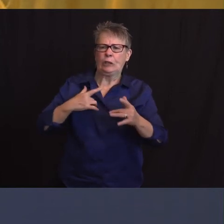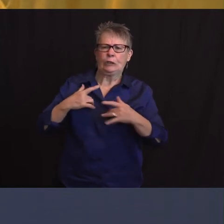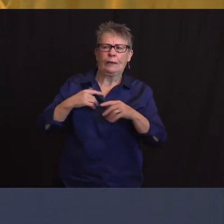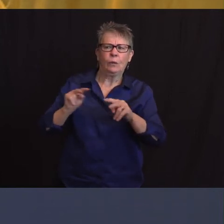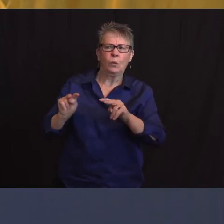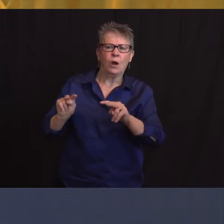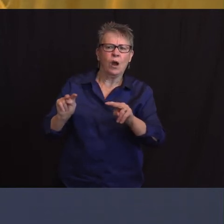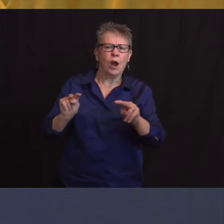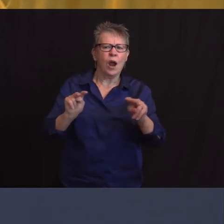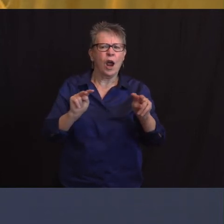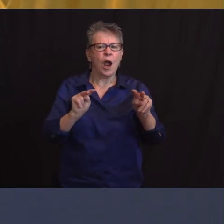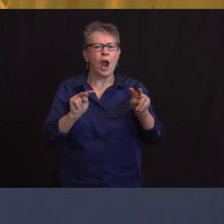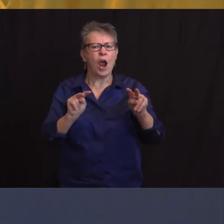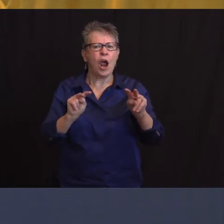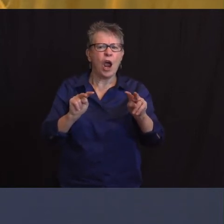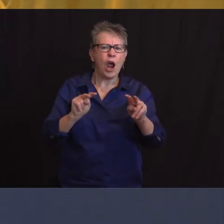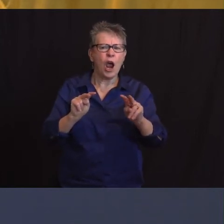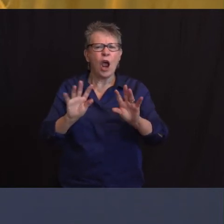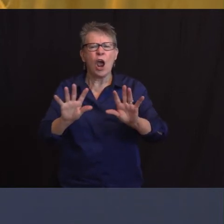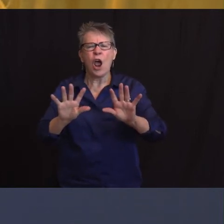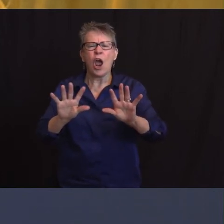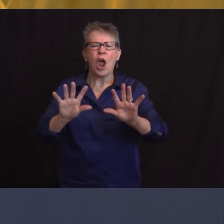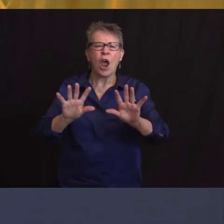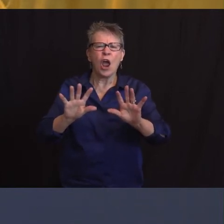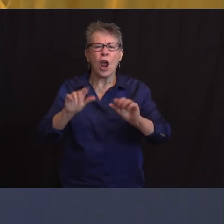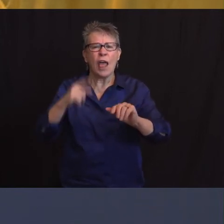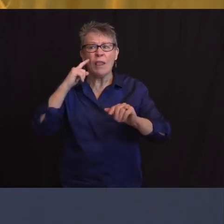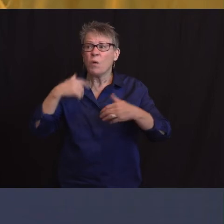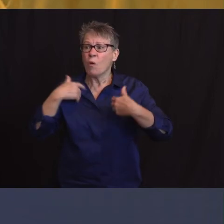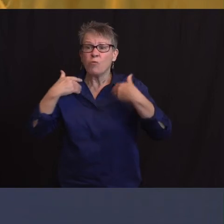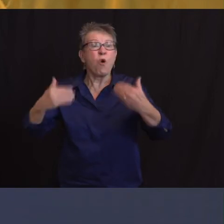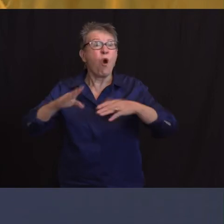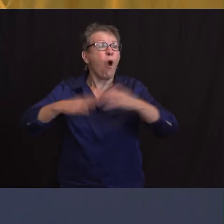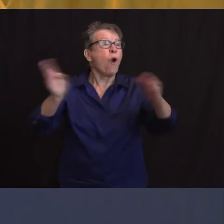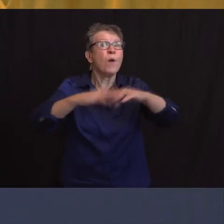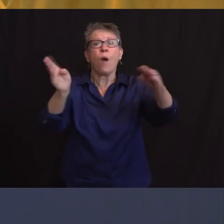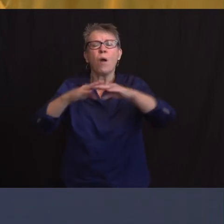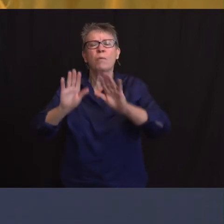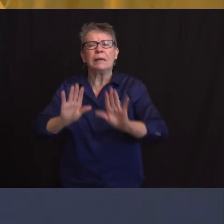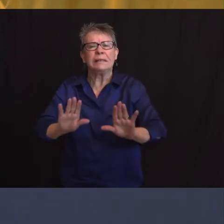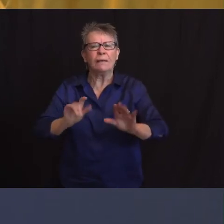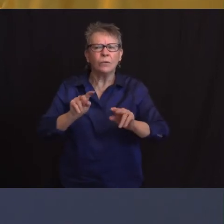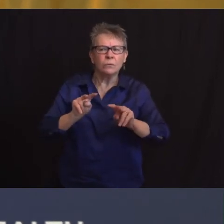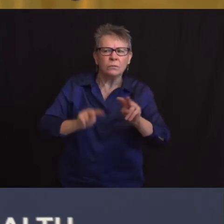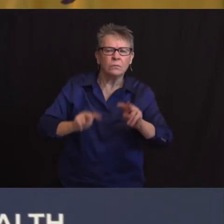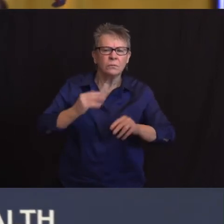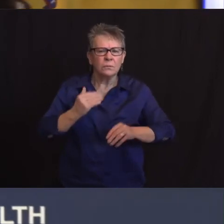anything that's an unknown for granted. Thank you all. God bless.